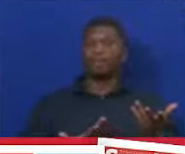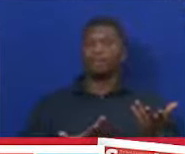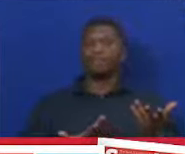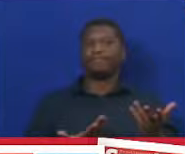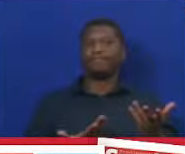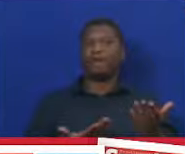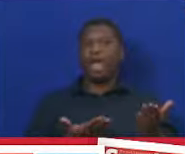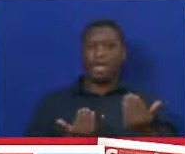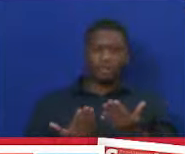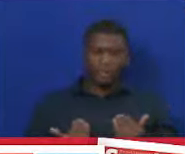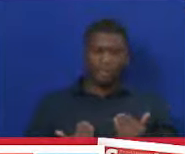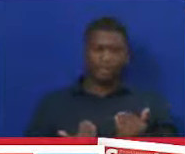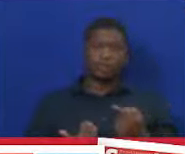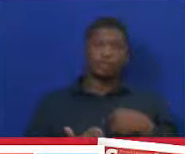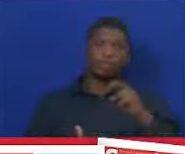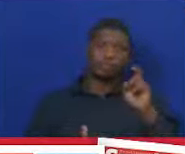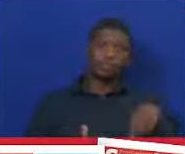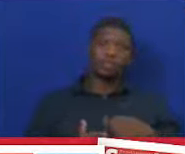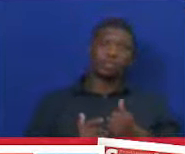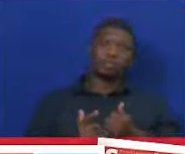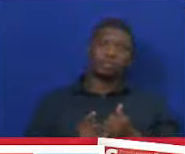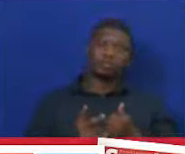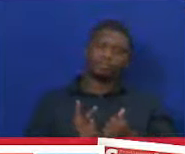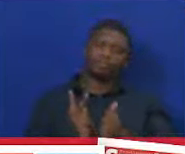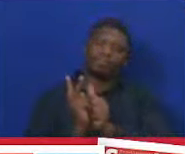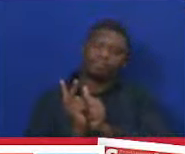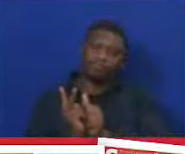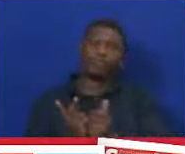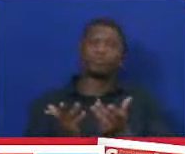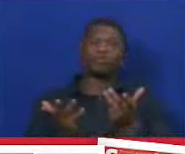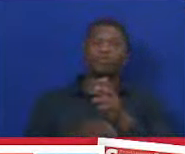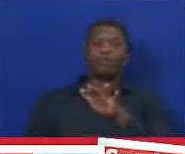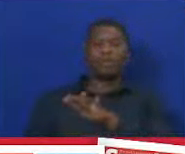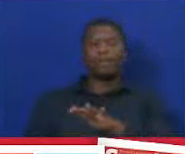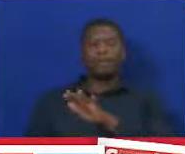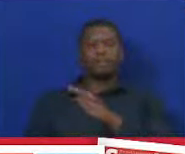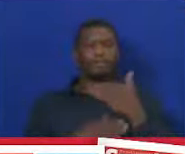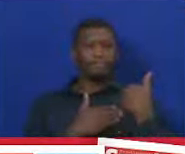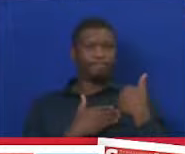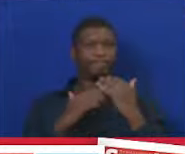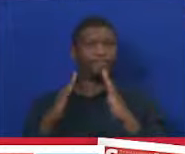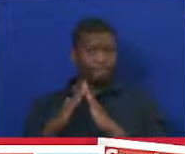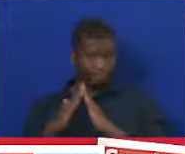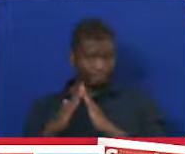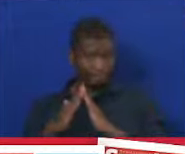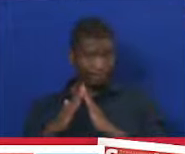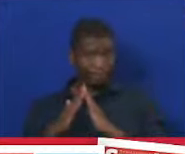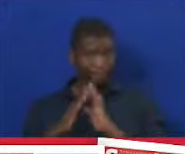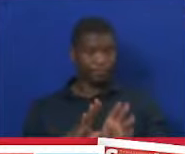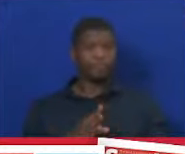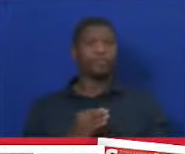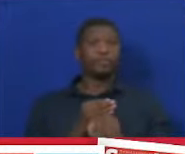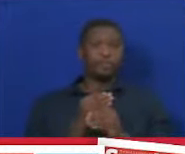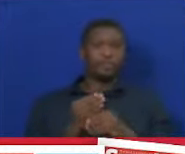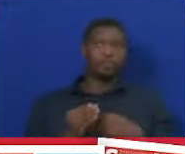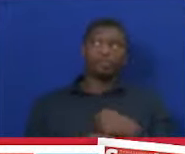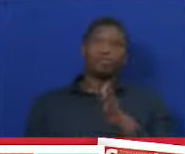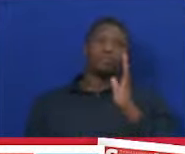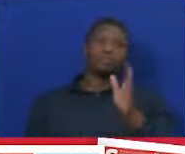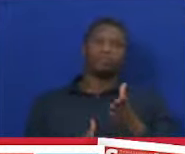with them at the safe house, and also I will be working under the